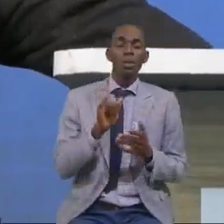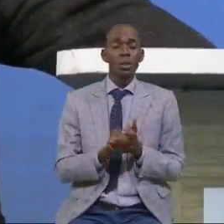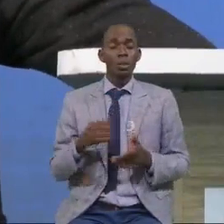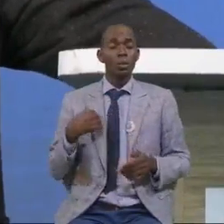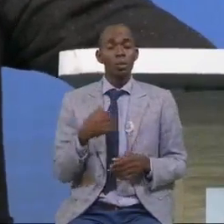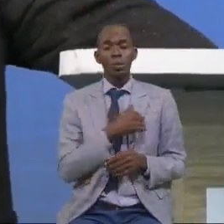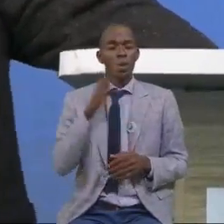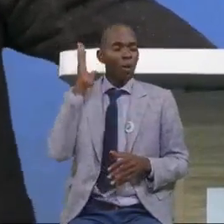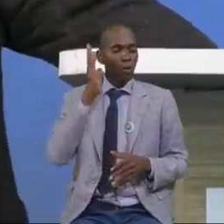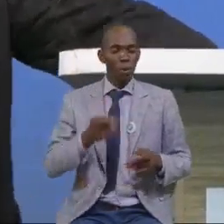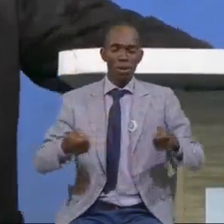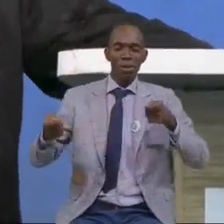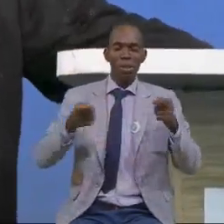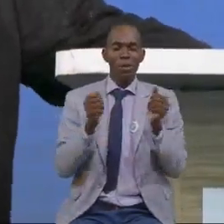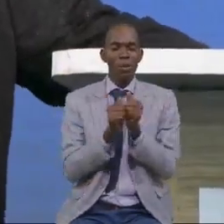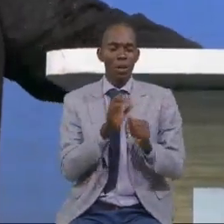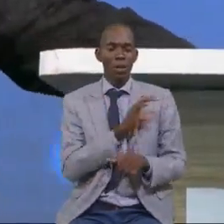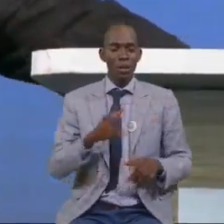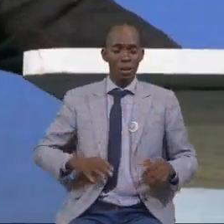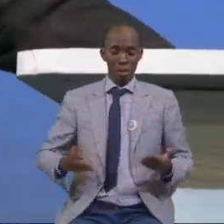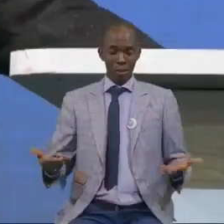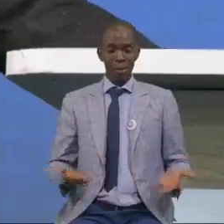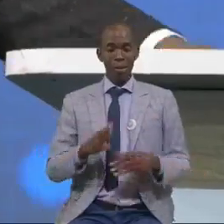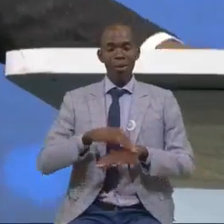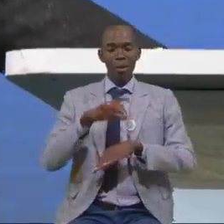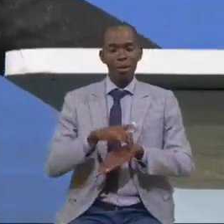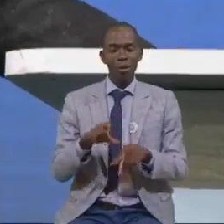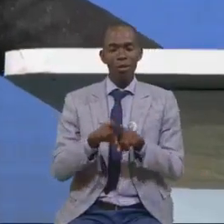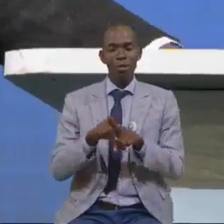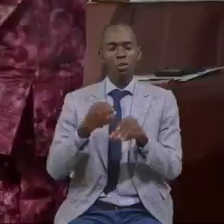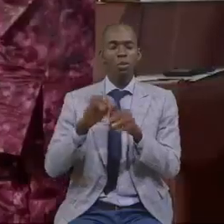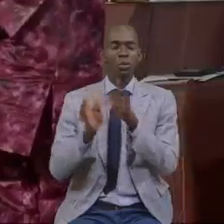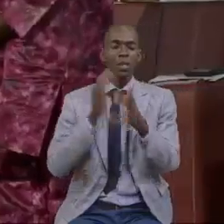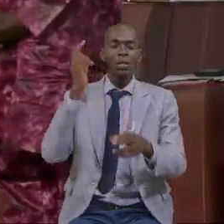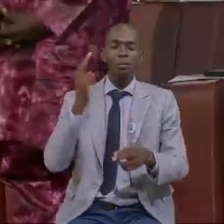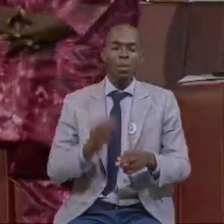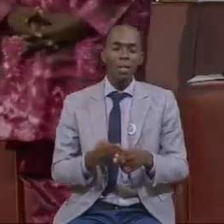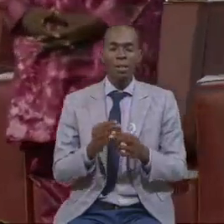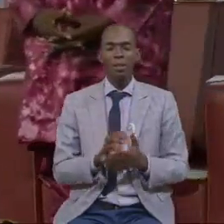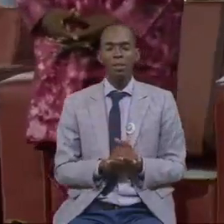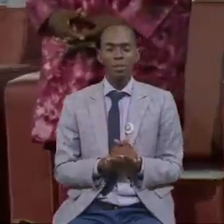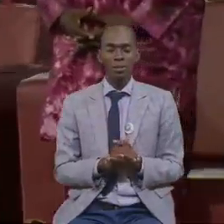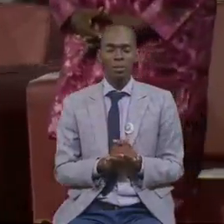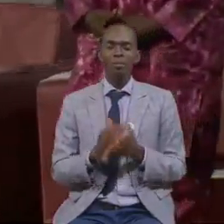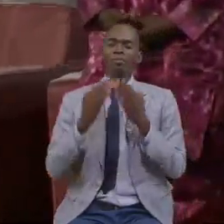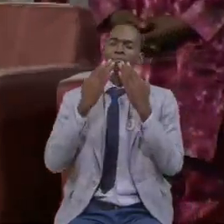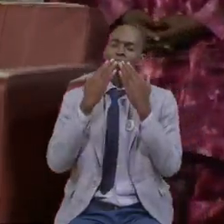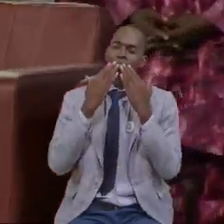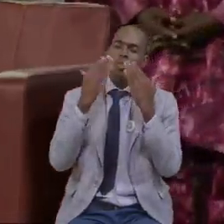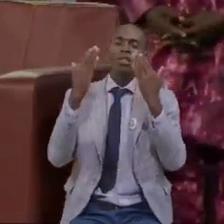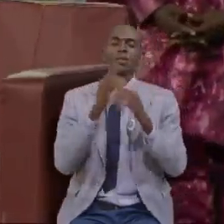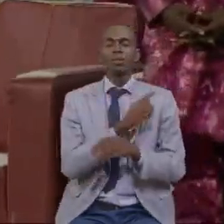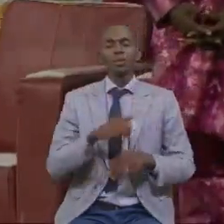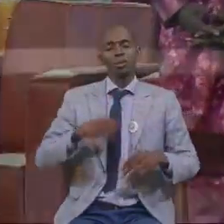reign with Christ even here on earth in Jesus' name. Thank you, Lord, for the